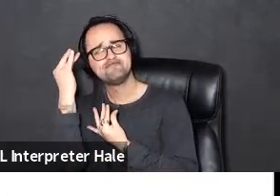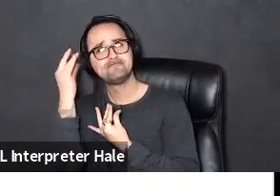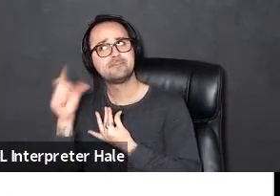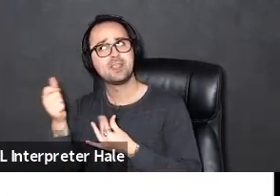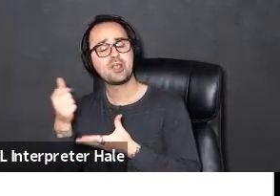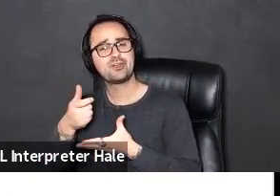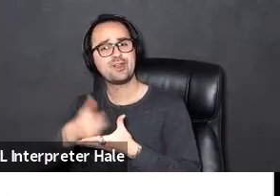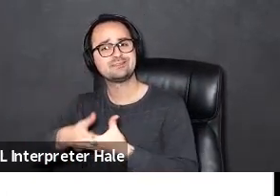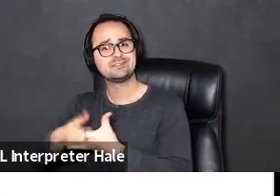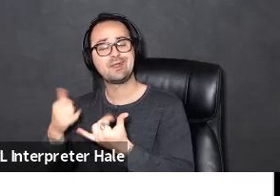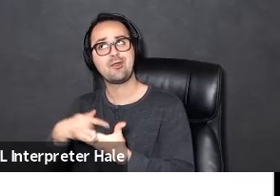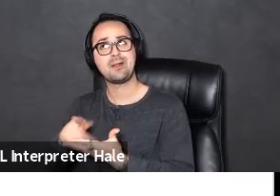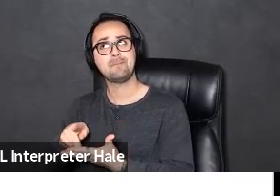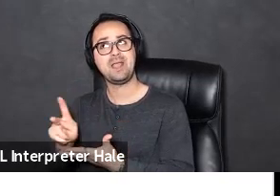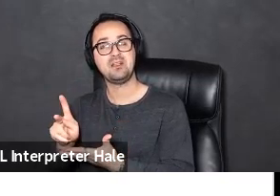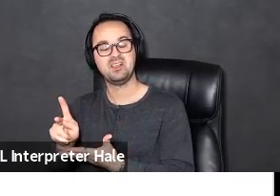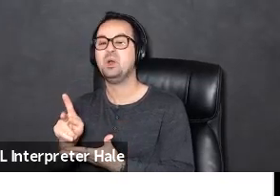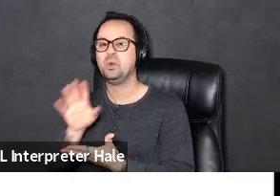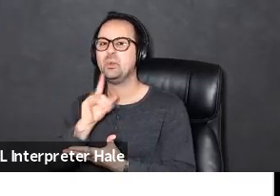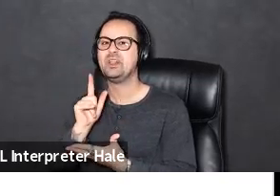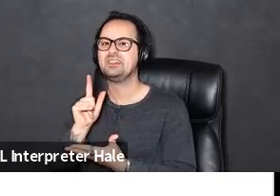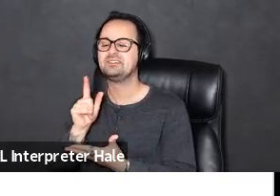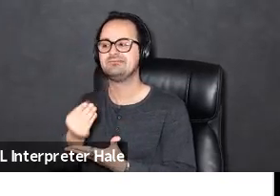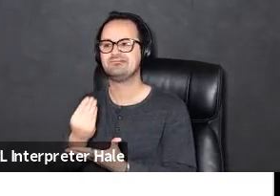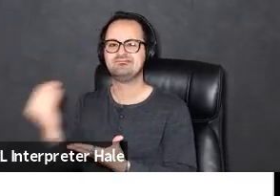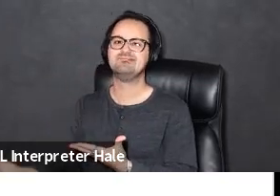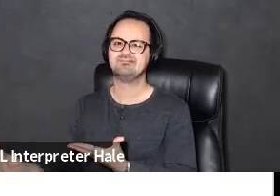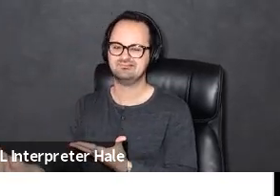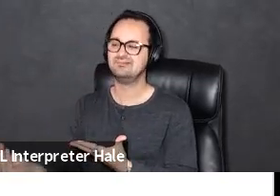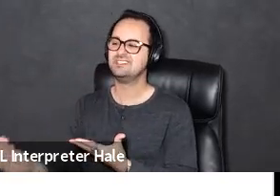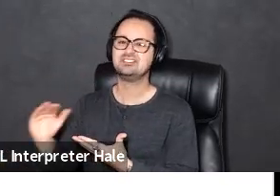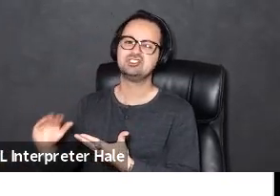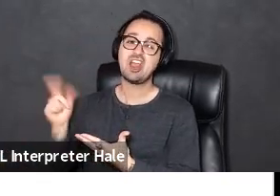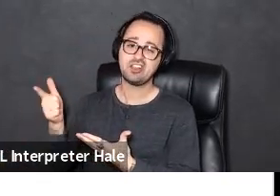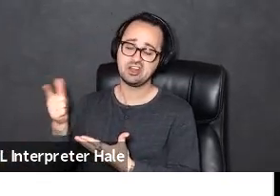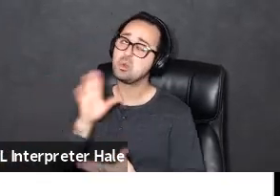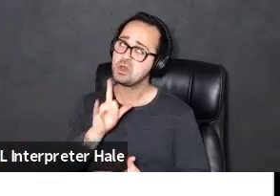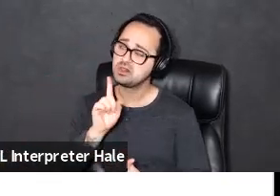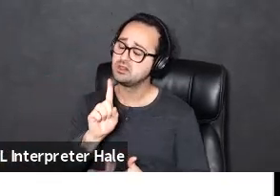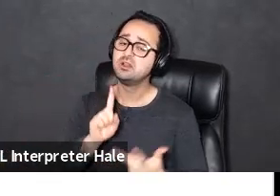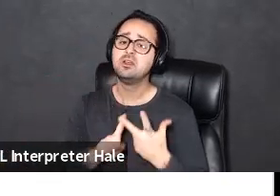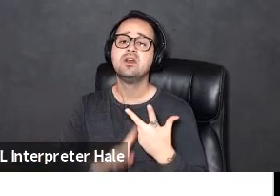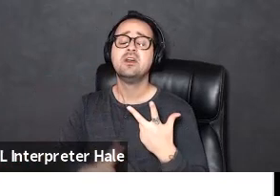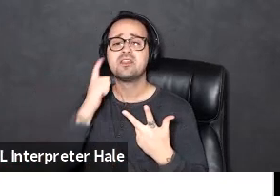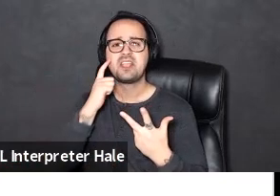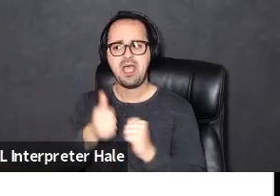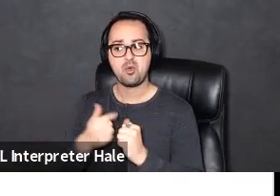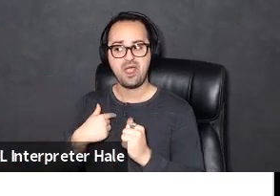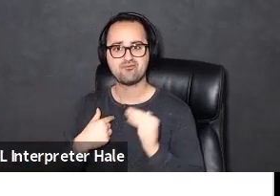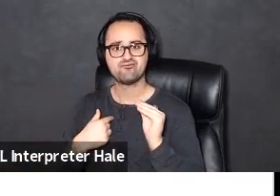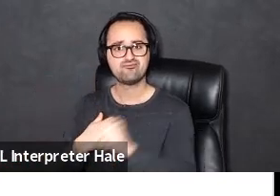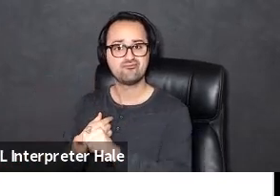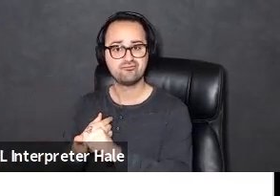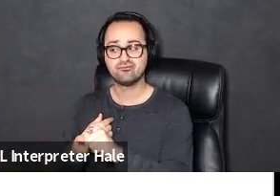that you're paying now that are more than likely going to go with your child out into the future. think about how you're going to fund that. Is it going to be